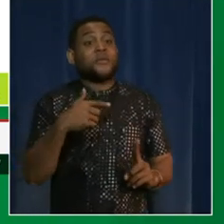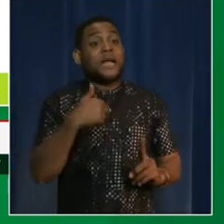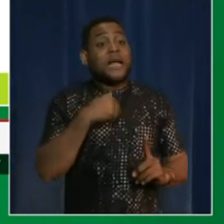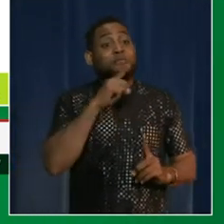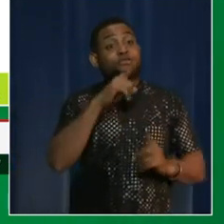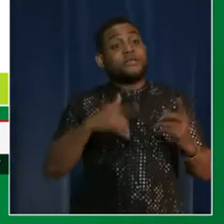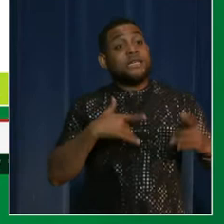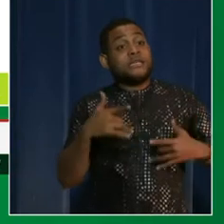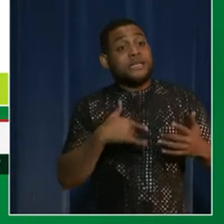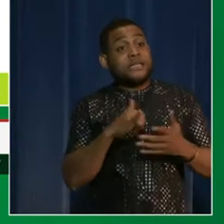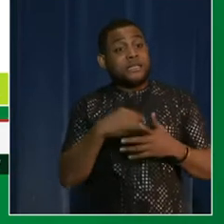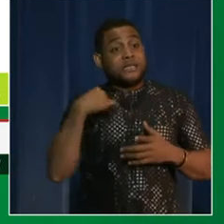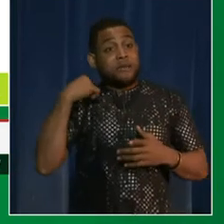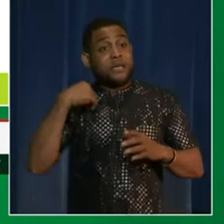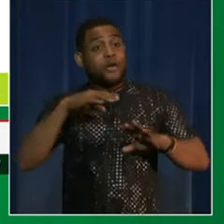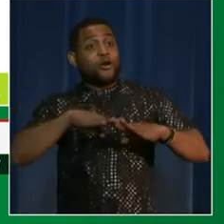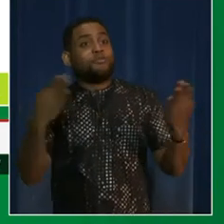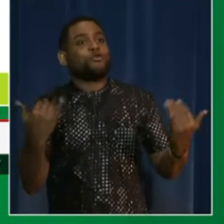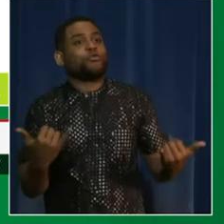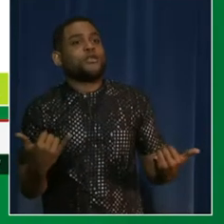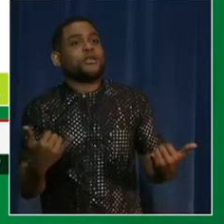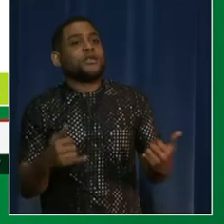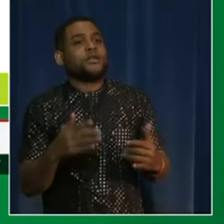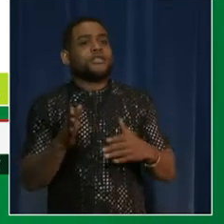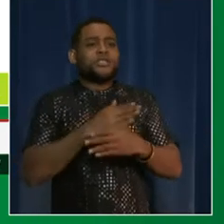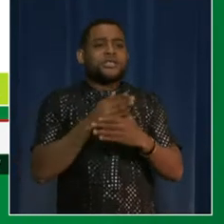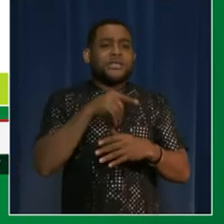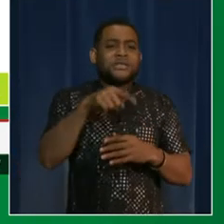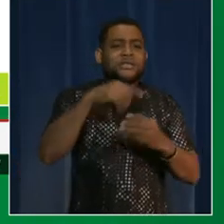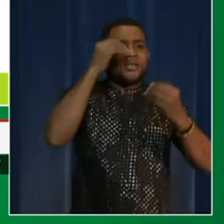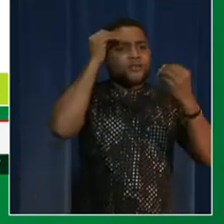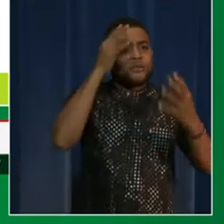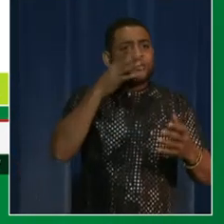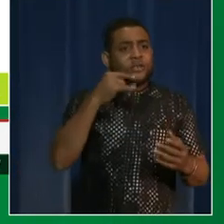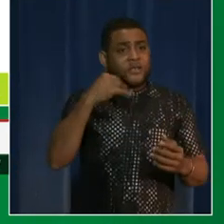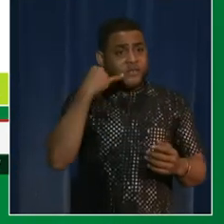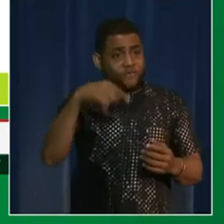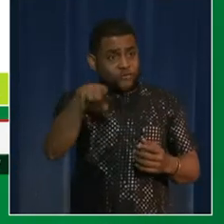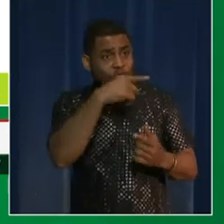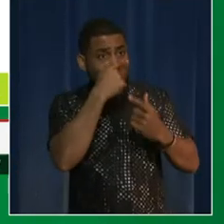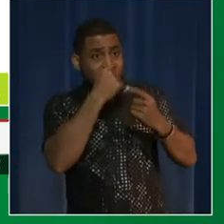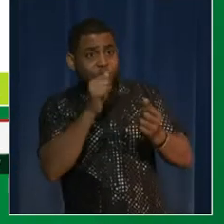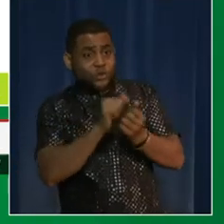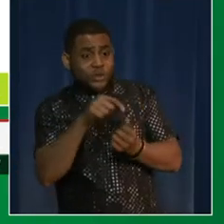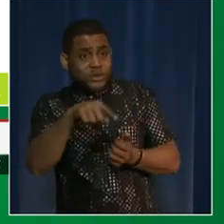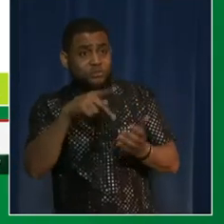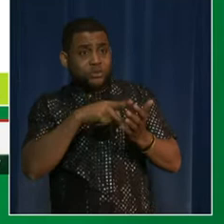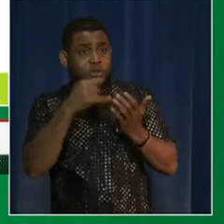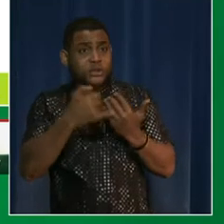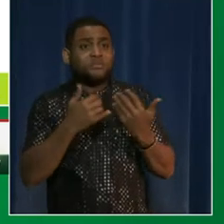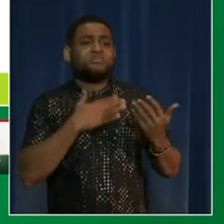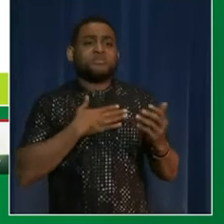I invite you to share this information, and if you are interested in this program, you can visit our school website,